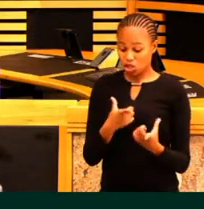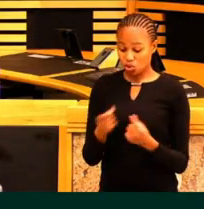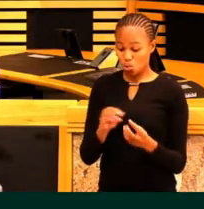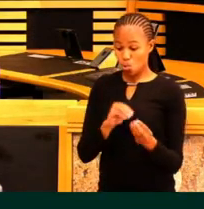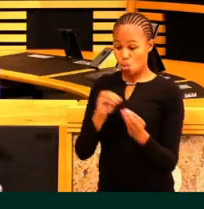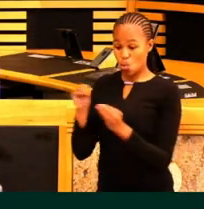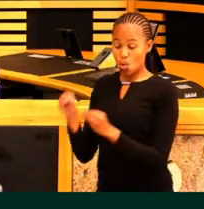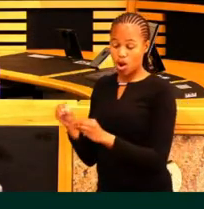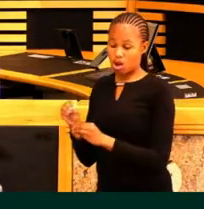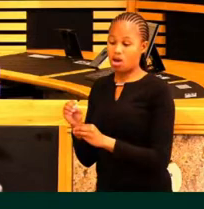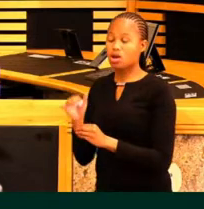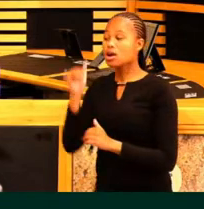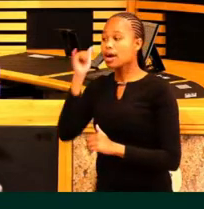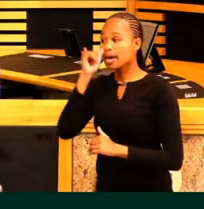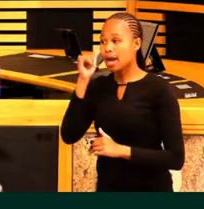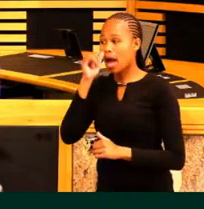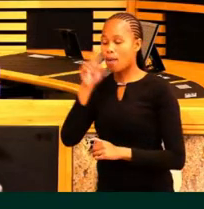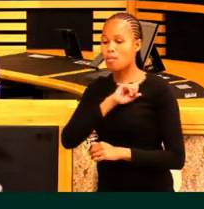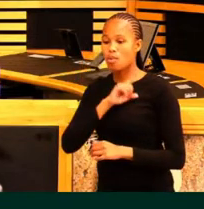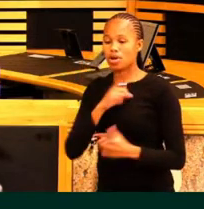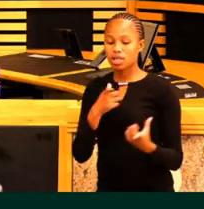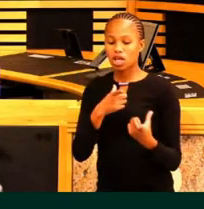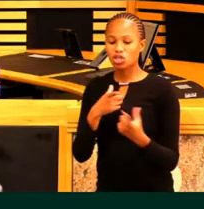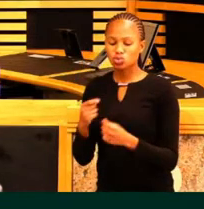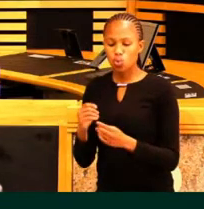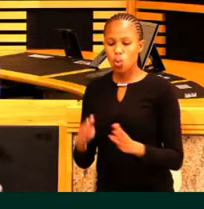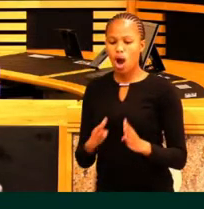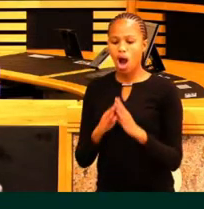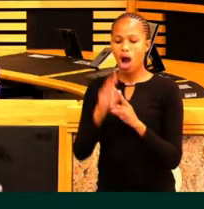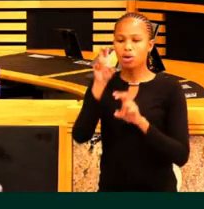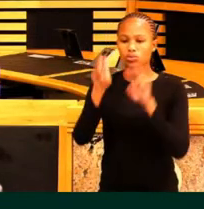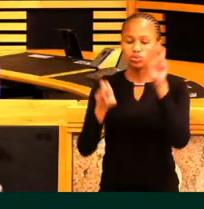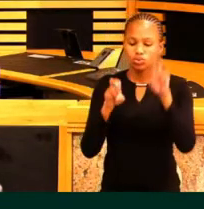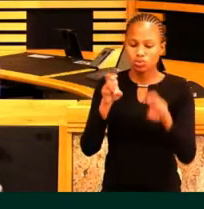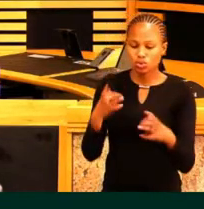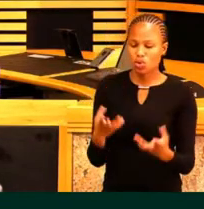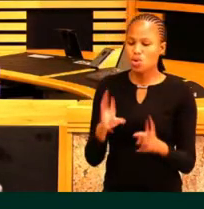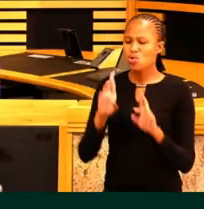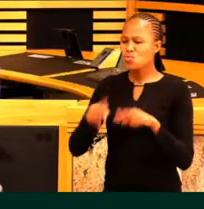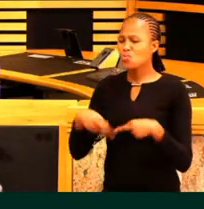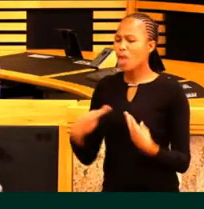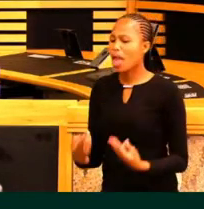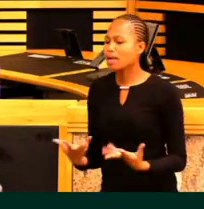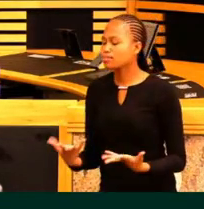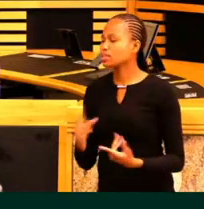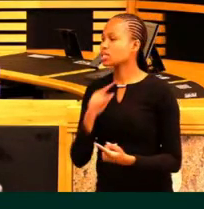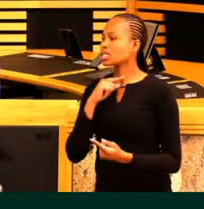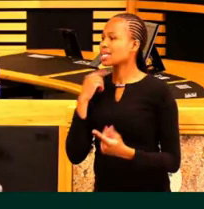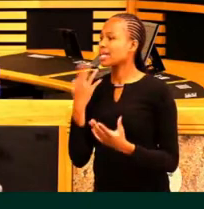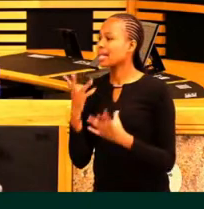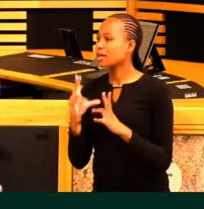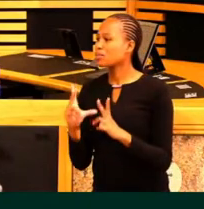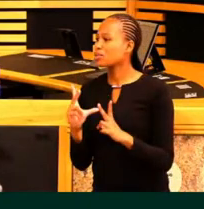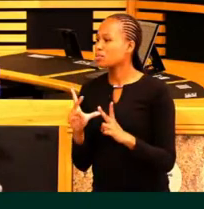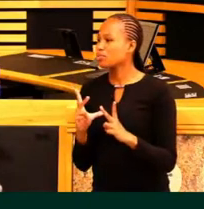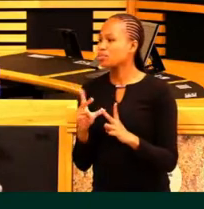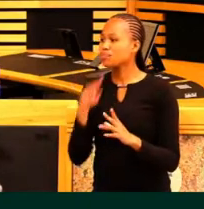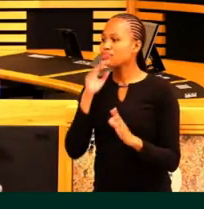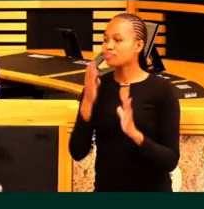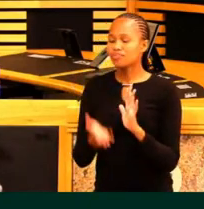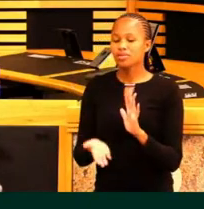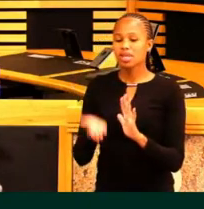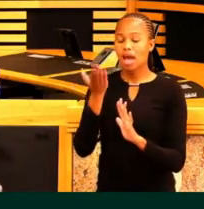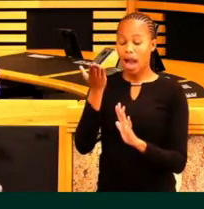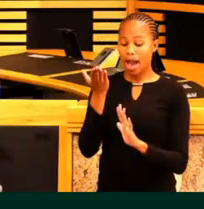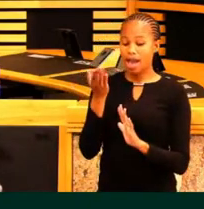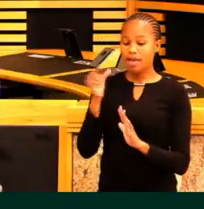because they end up doing house breakings rapes and killing it it then results in high rates of